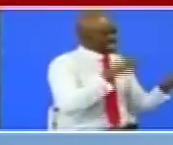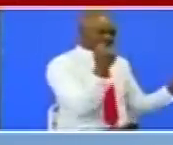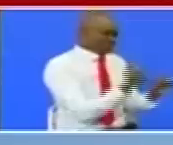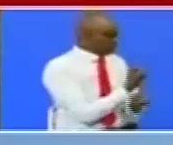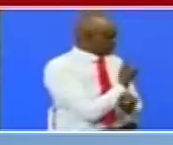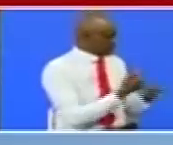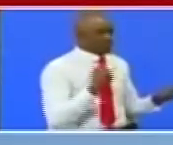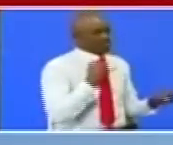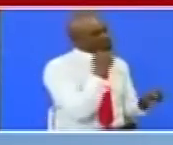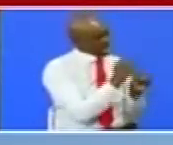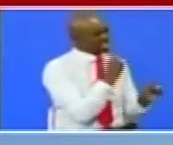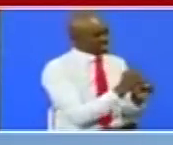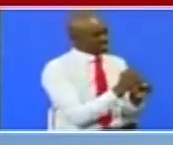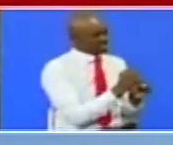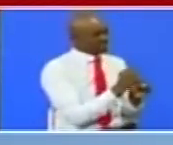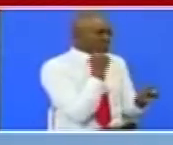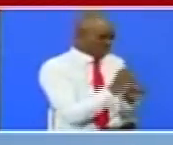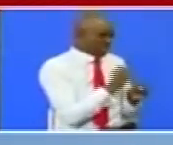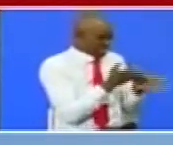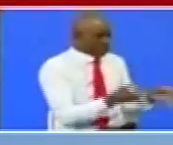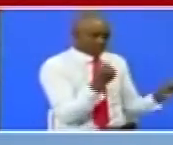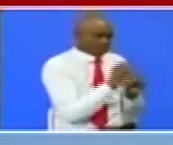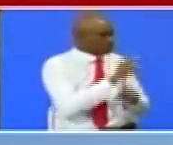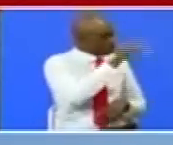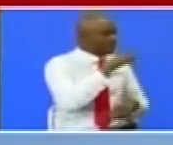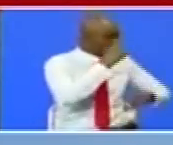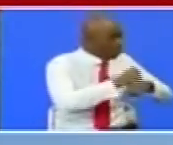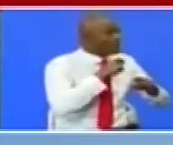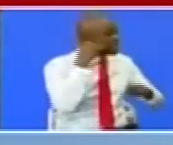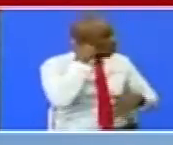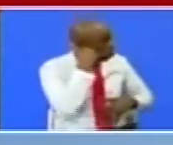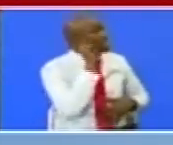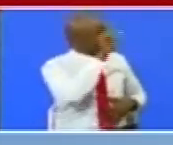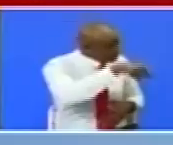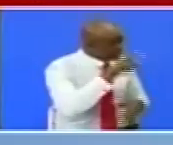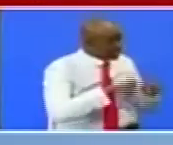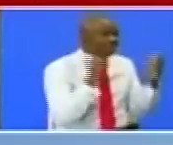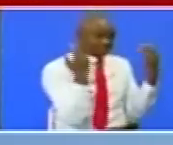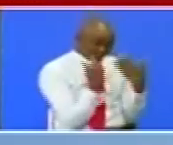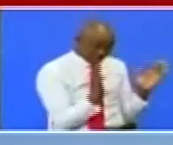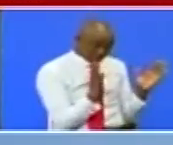be a bit tricky for me, because I'm at work, but can I call you later after you finish